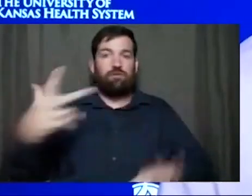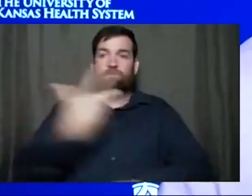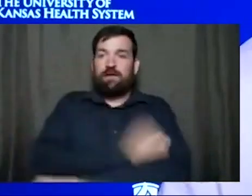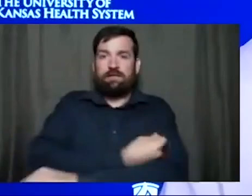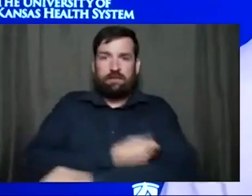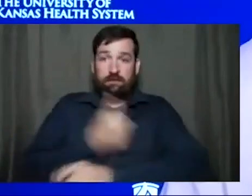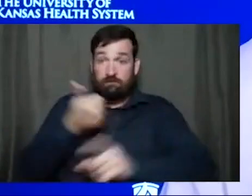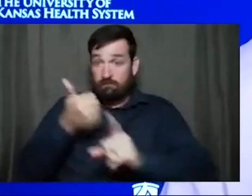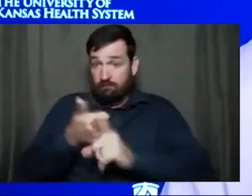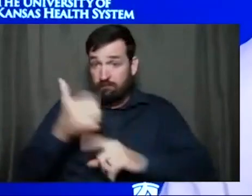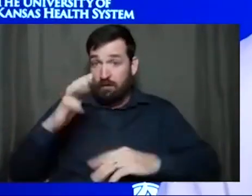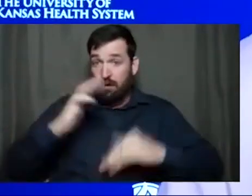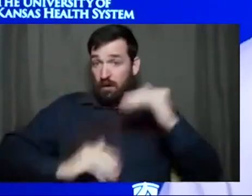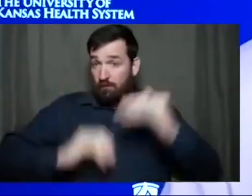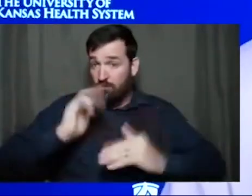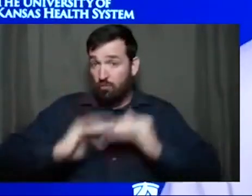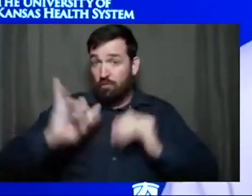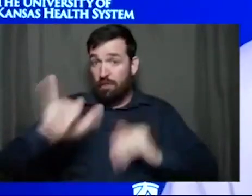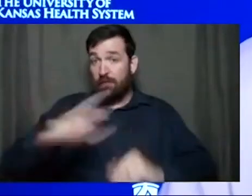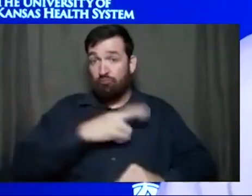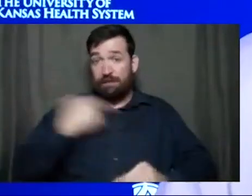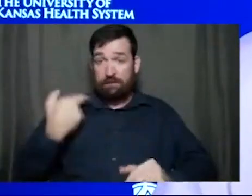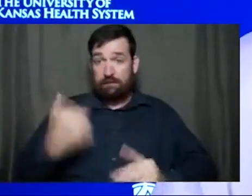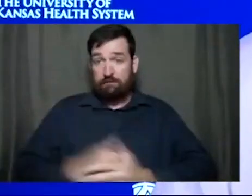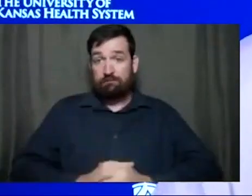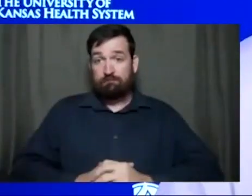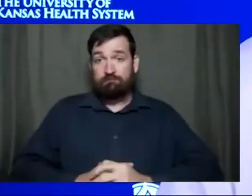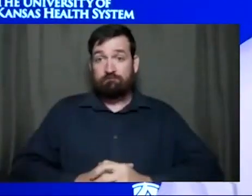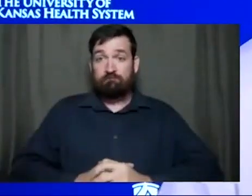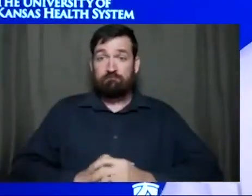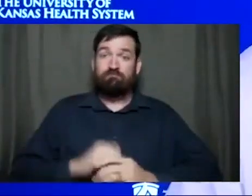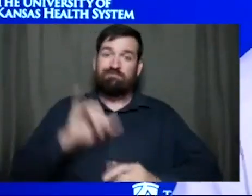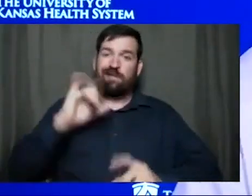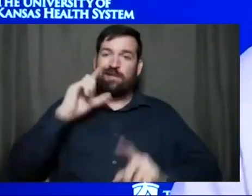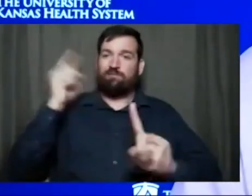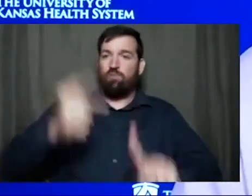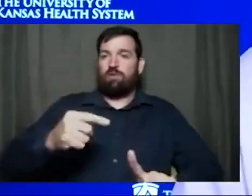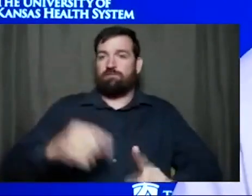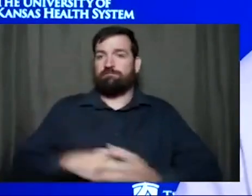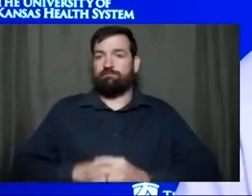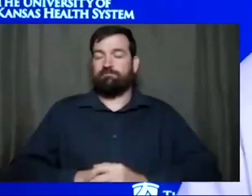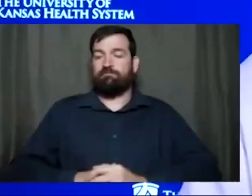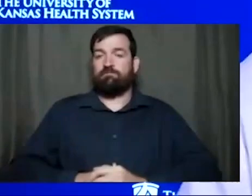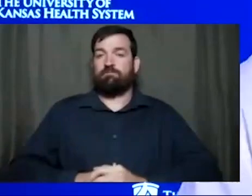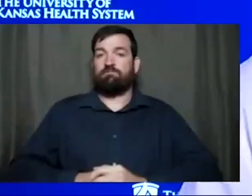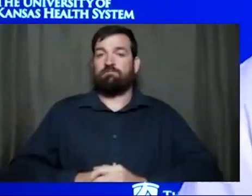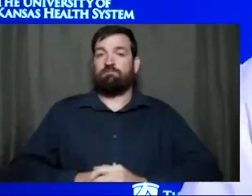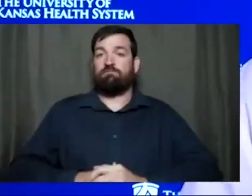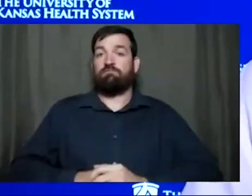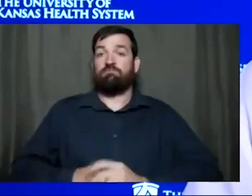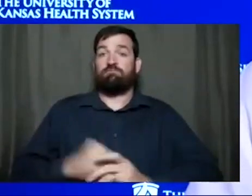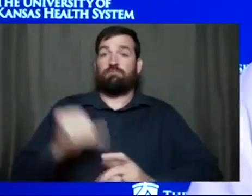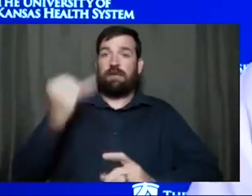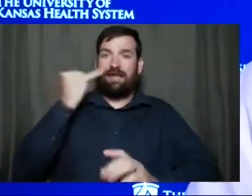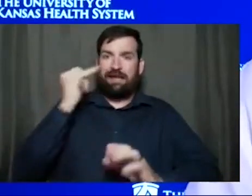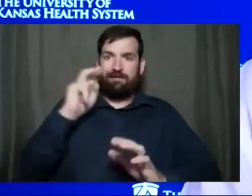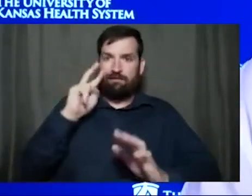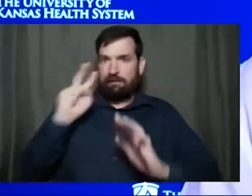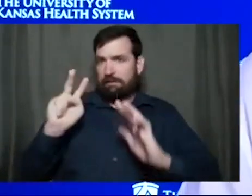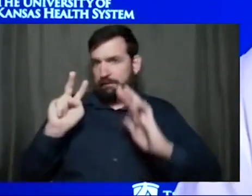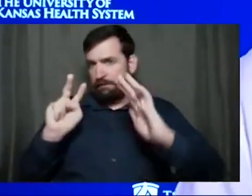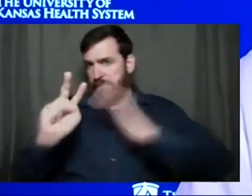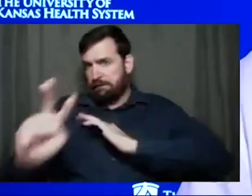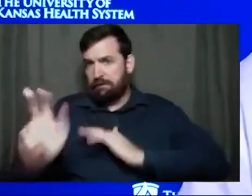that risk? And so I think that's what it boils down to. If you have your eyes on the near future and you're going to be meeting with family